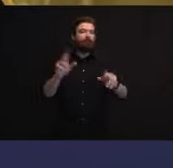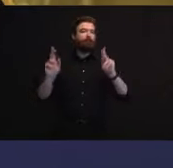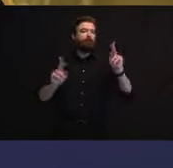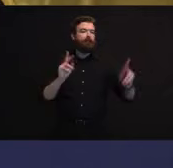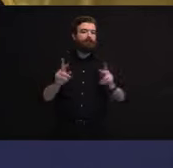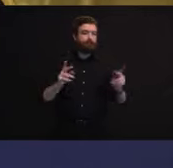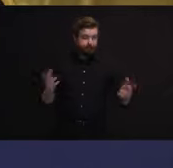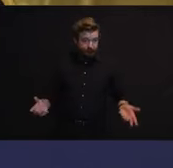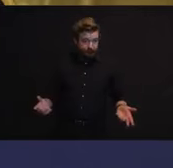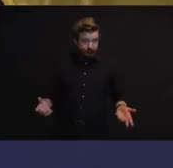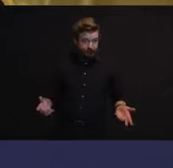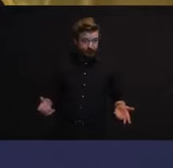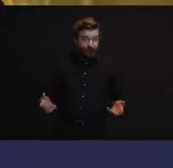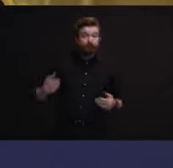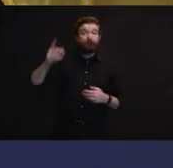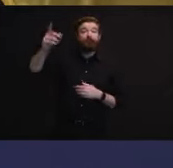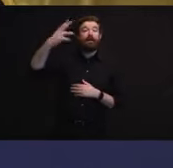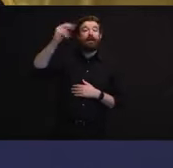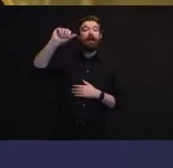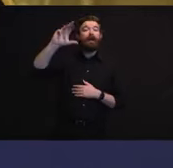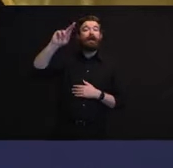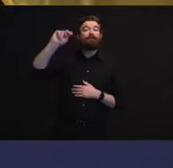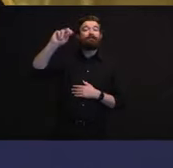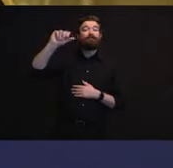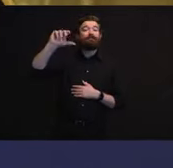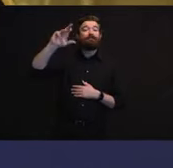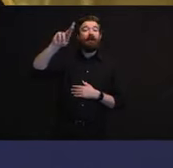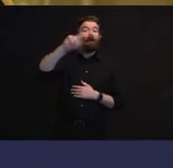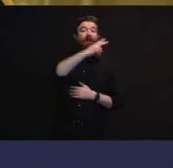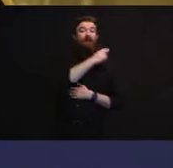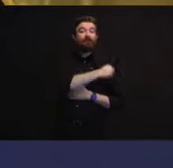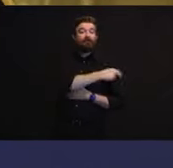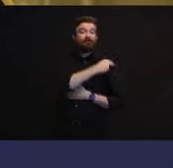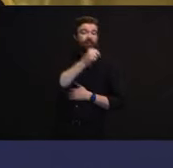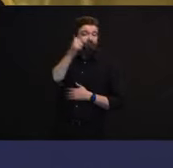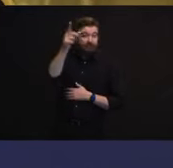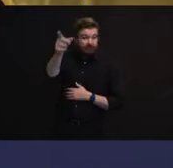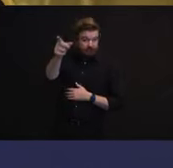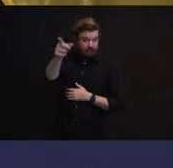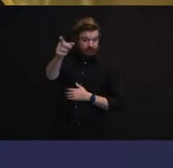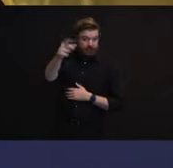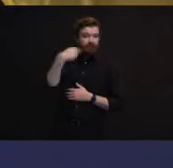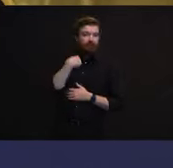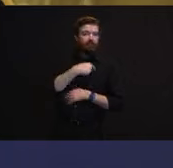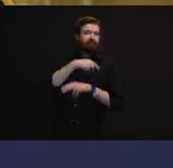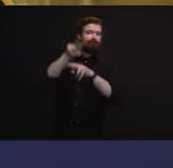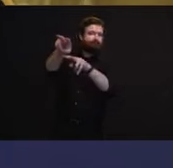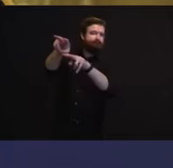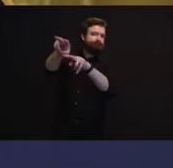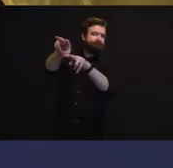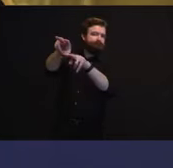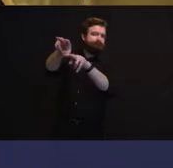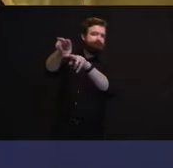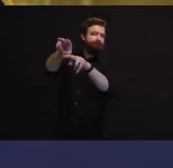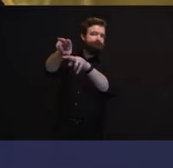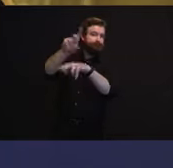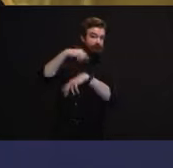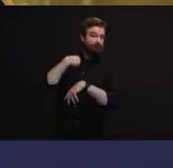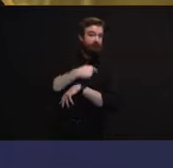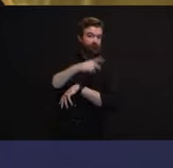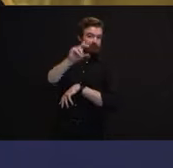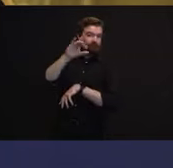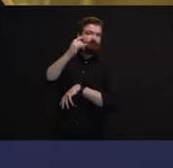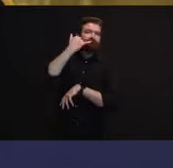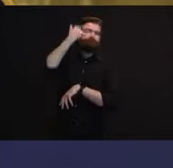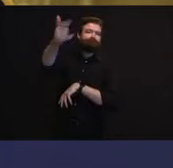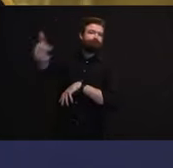general notion of transparency, we're all in on that. And I was on with their senior folks over the past couple